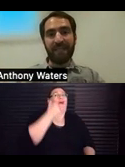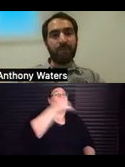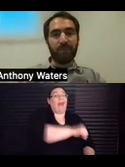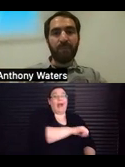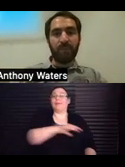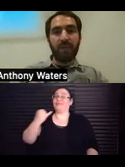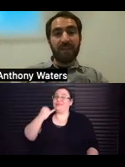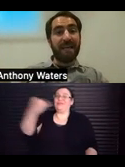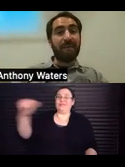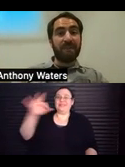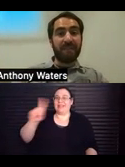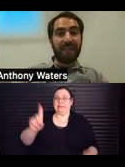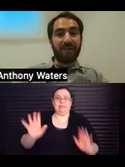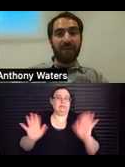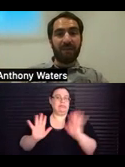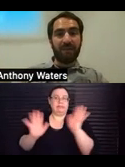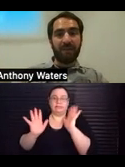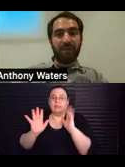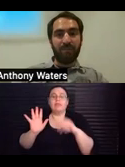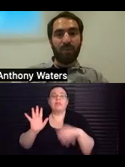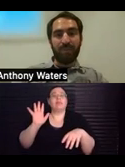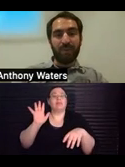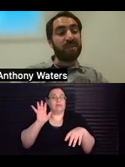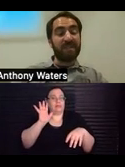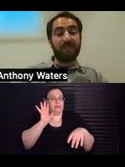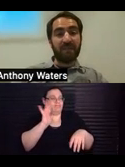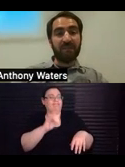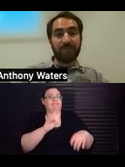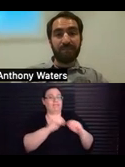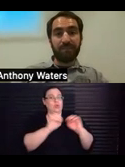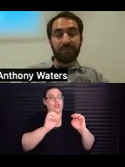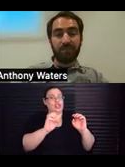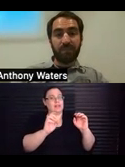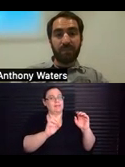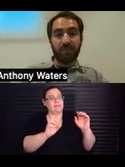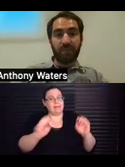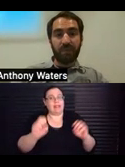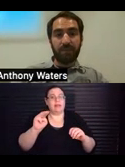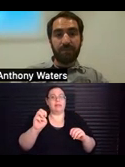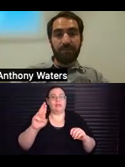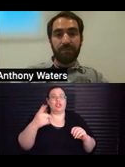988. That would be the time to take a more emergent response.